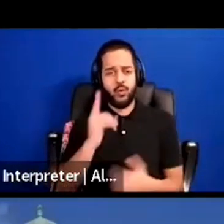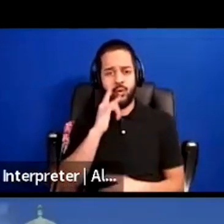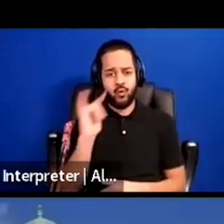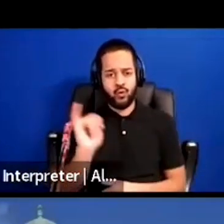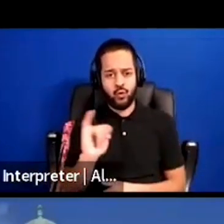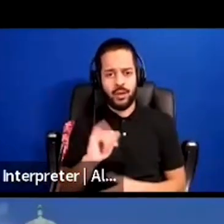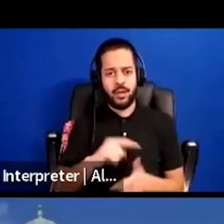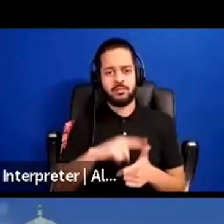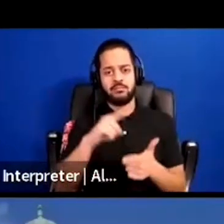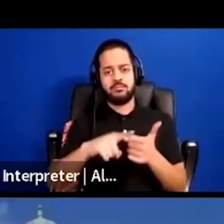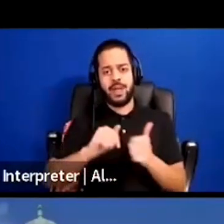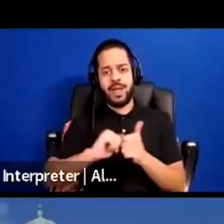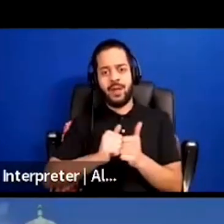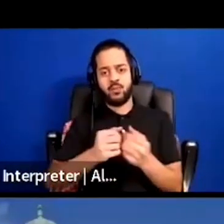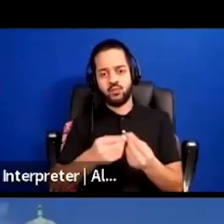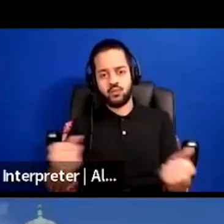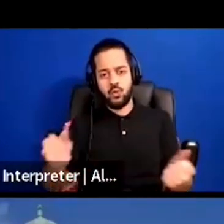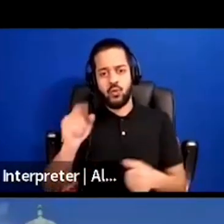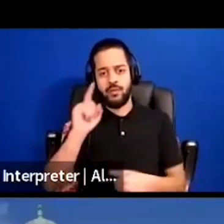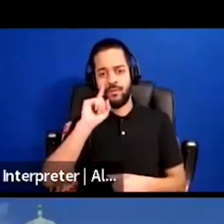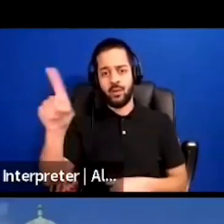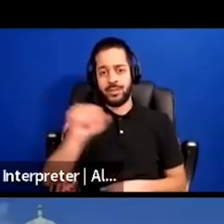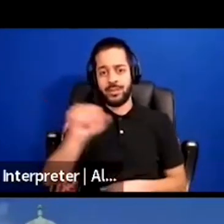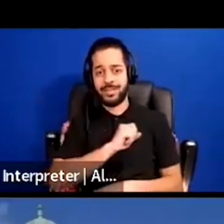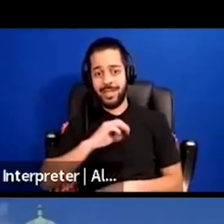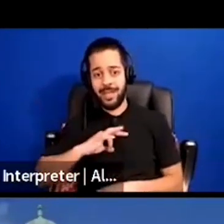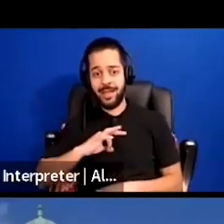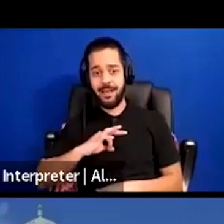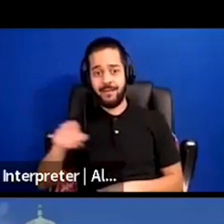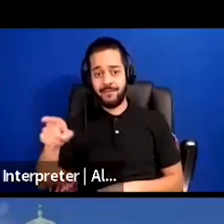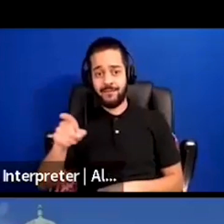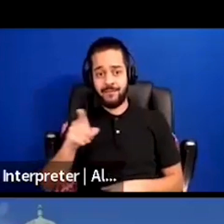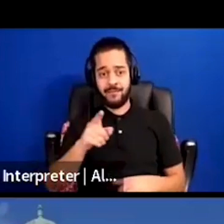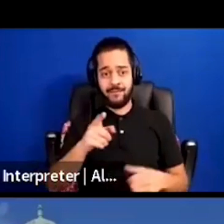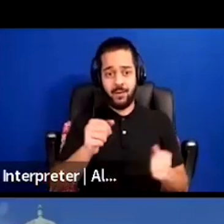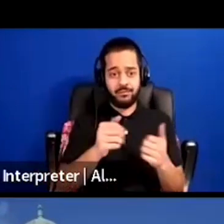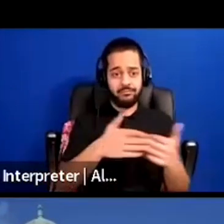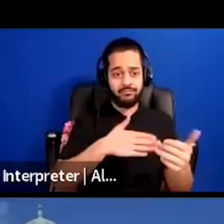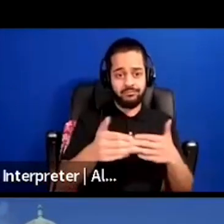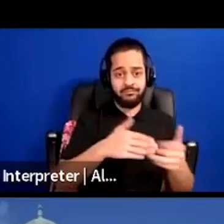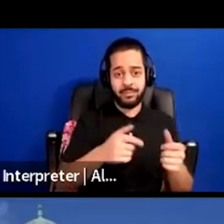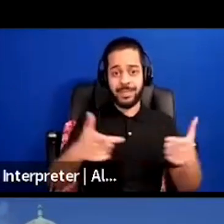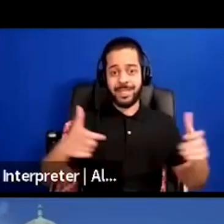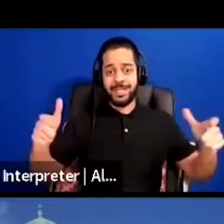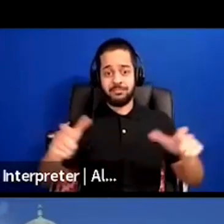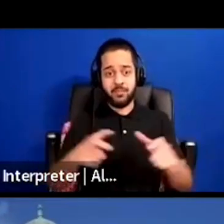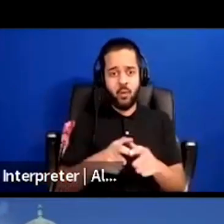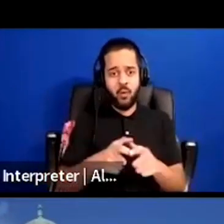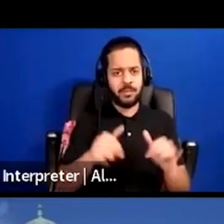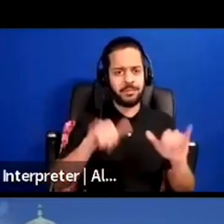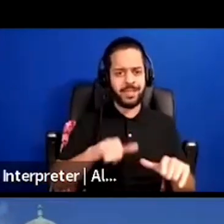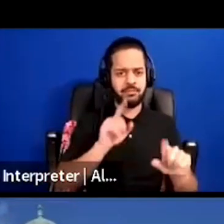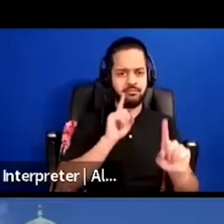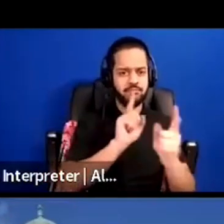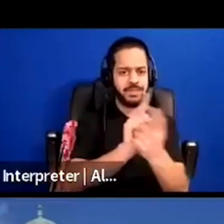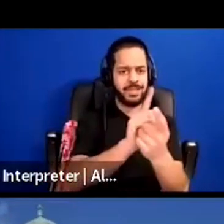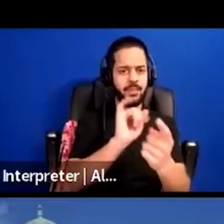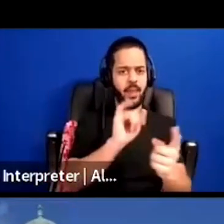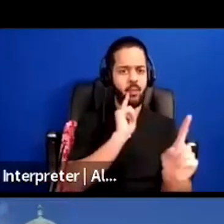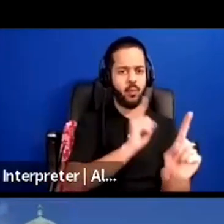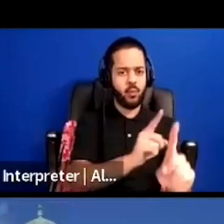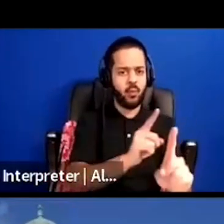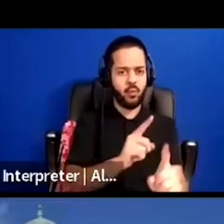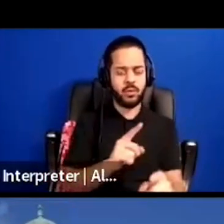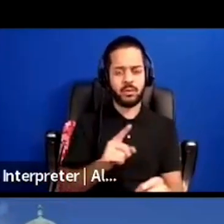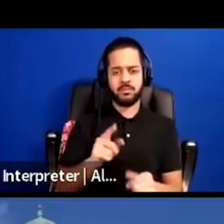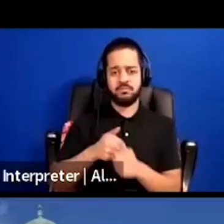the staffing to make it possible? But I think what happens is people of best intention